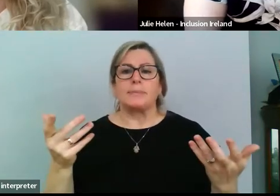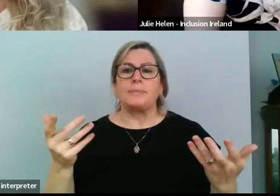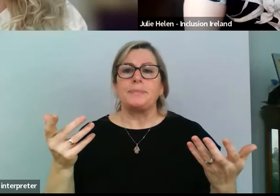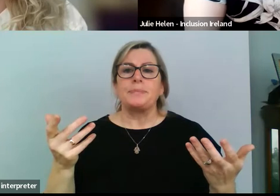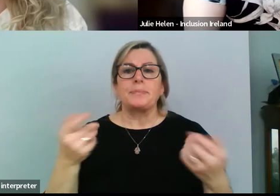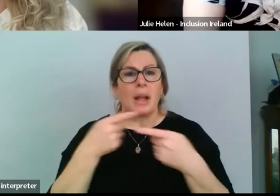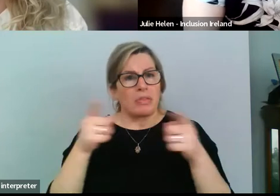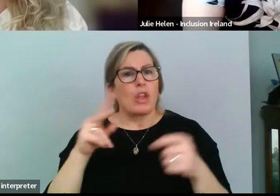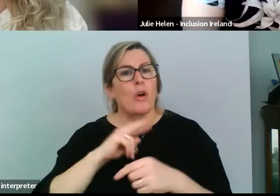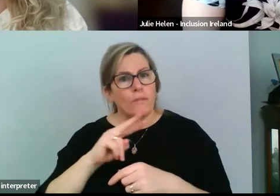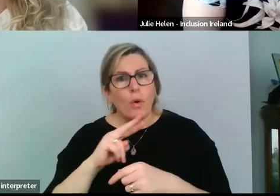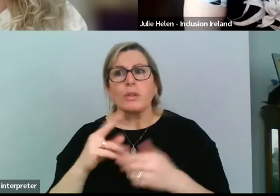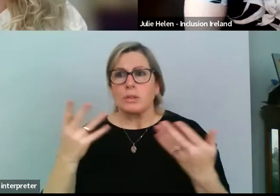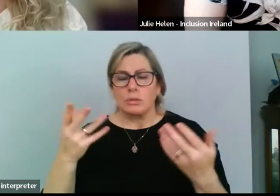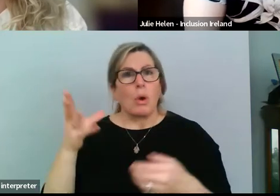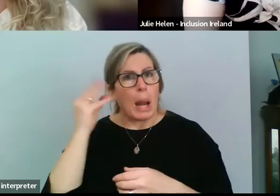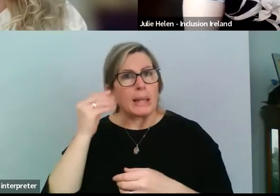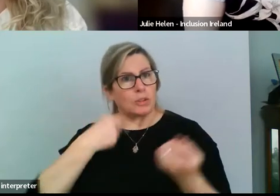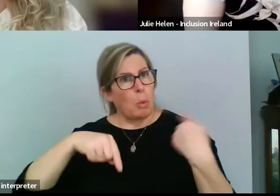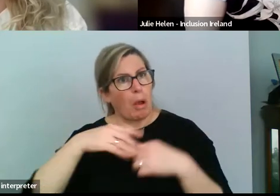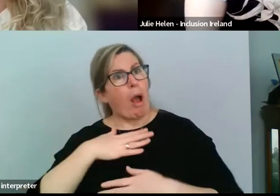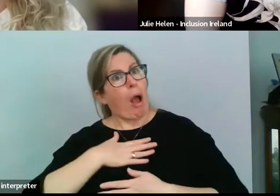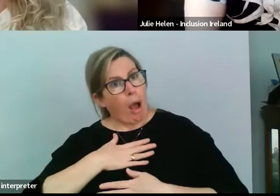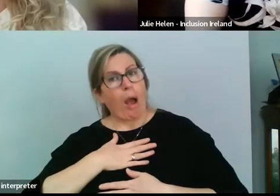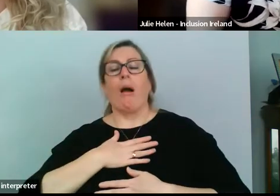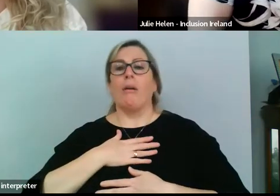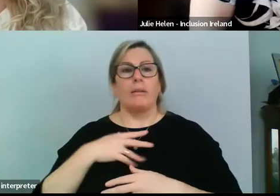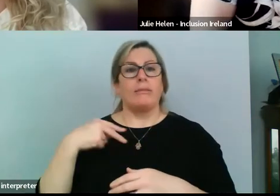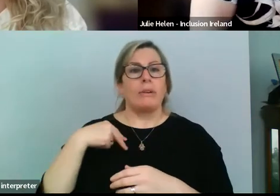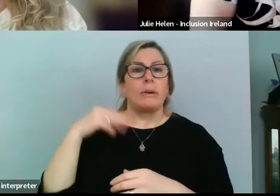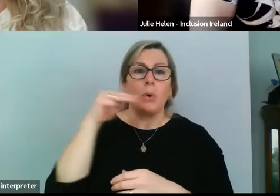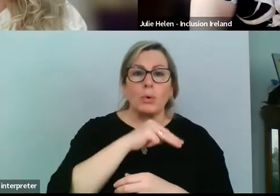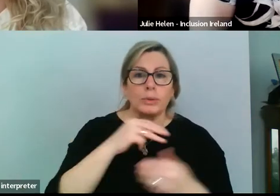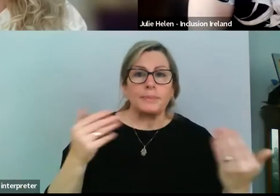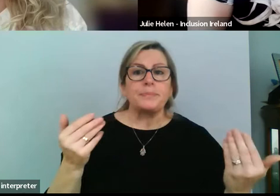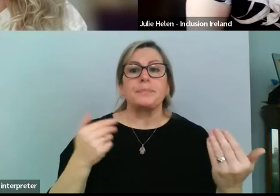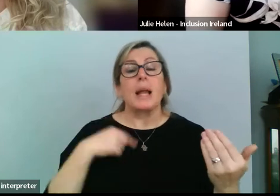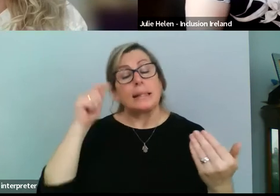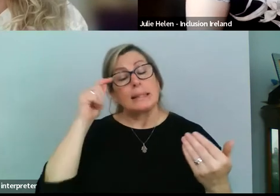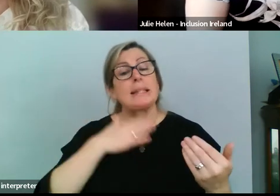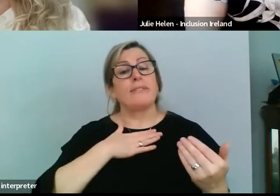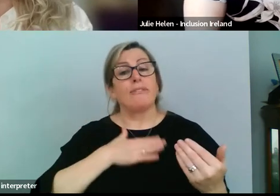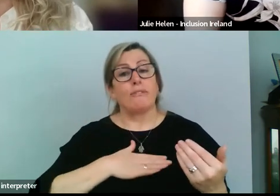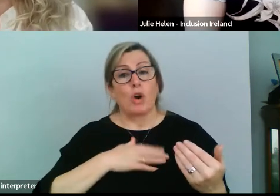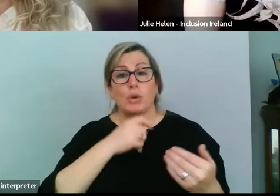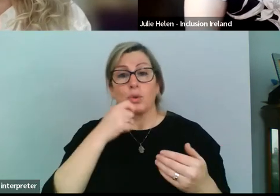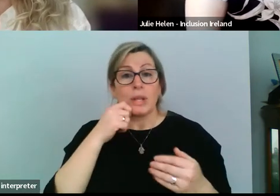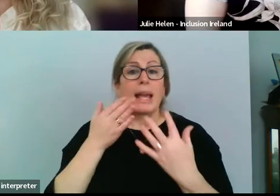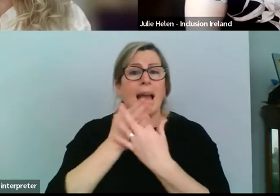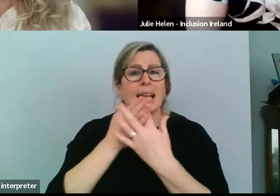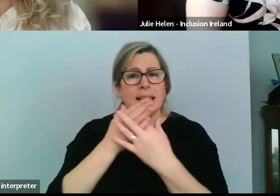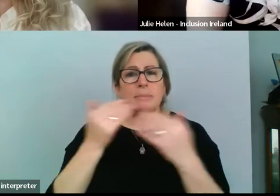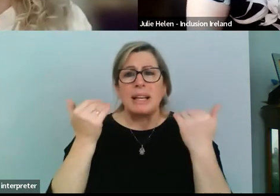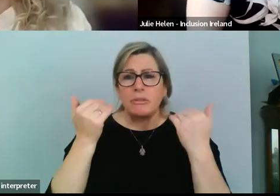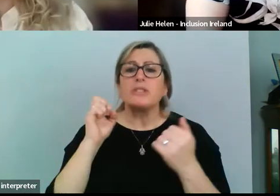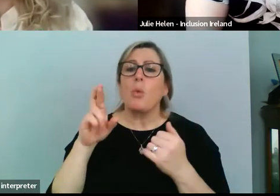that their voices were being considered as important. And it's fair to say that accessible information, or plain